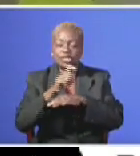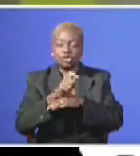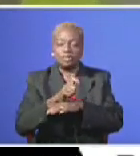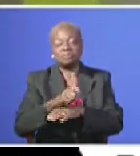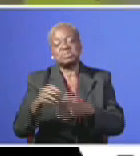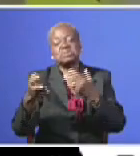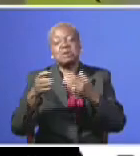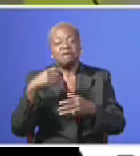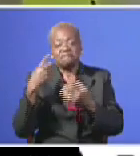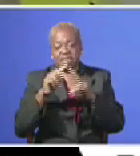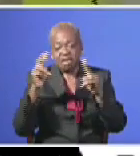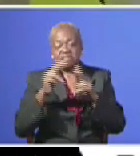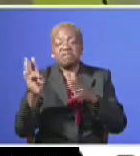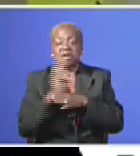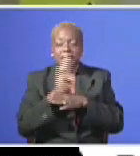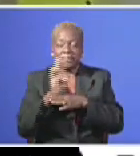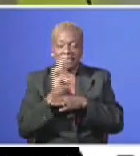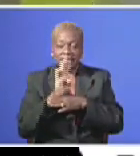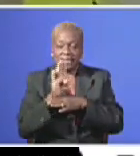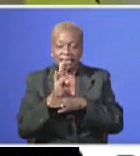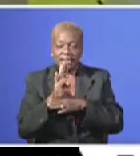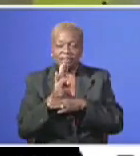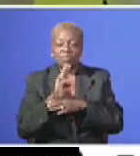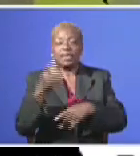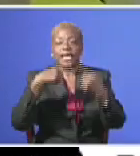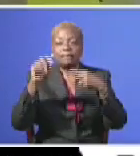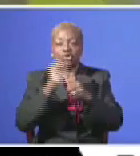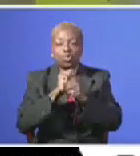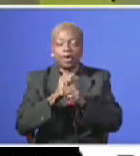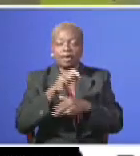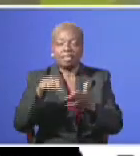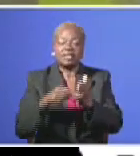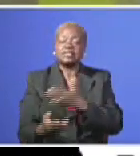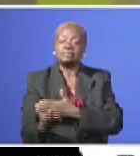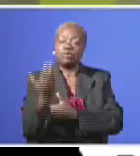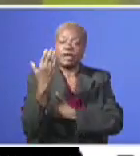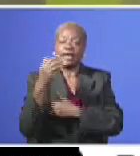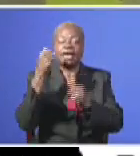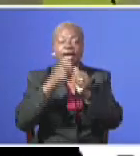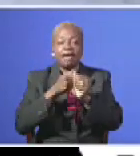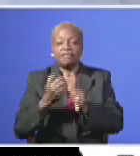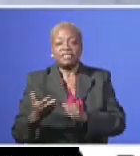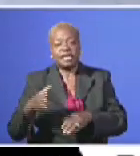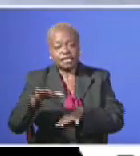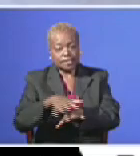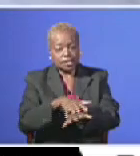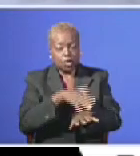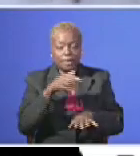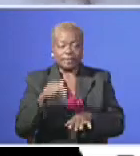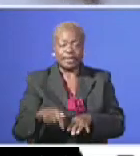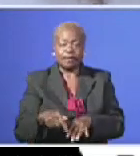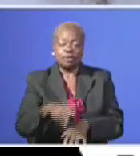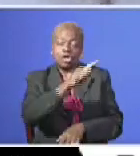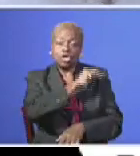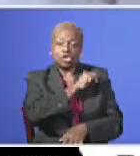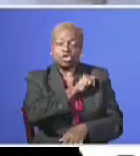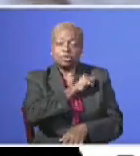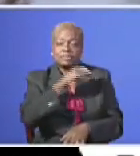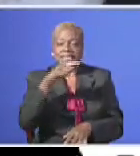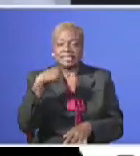pretty busy, but came to work this morning, and everything is just slowing down. Thompson says the confusion